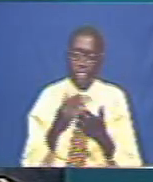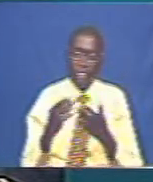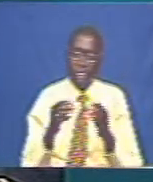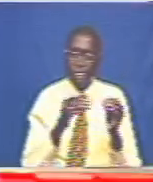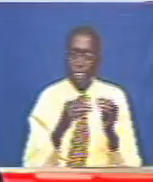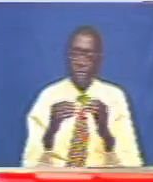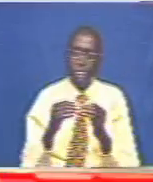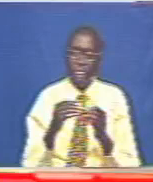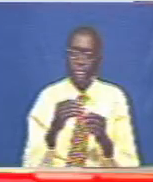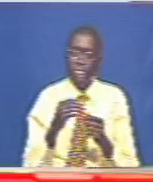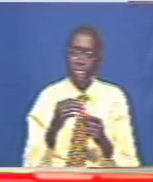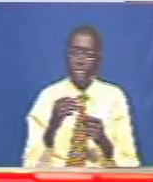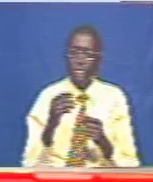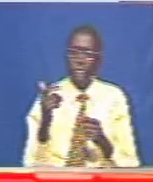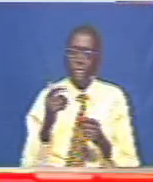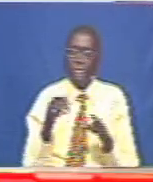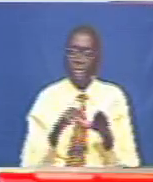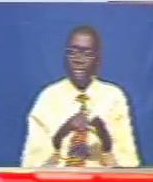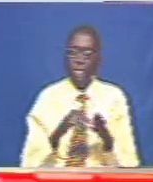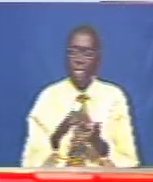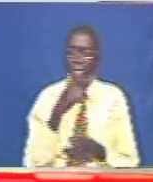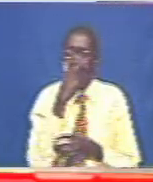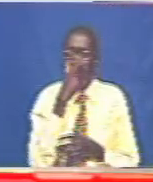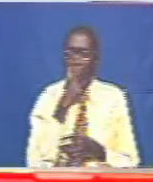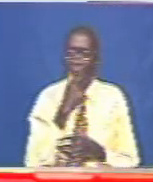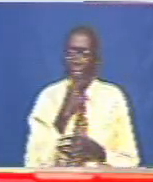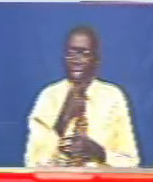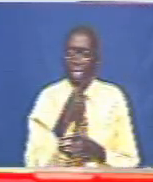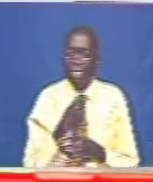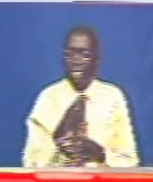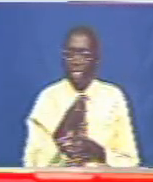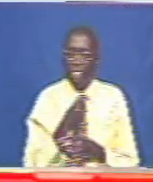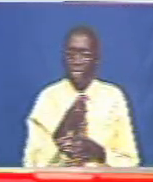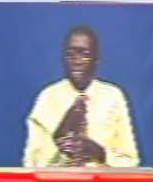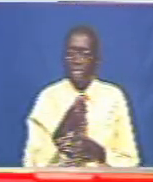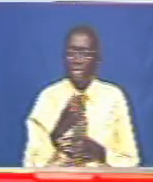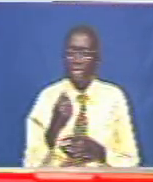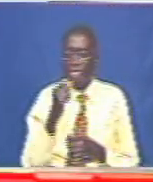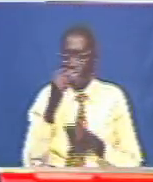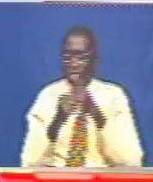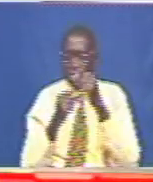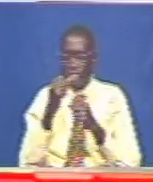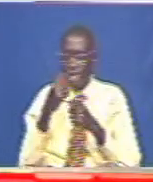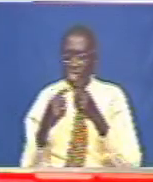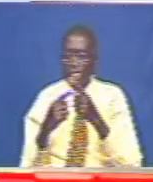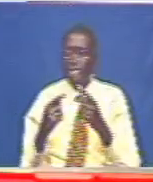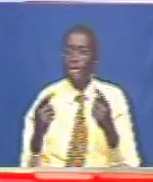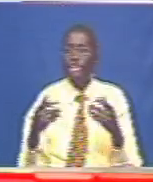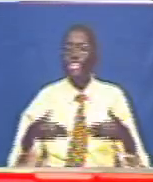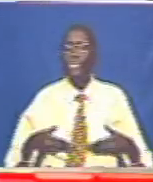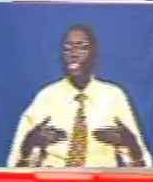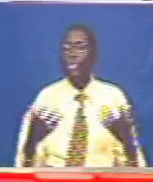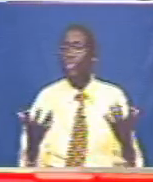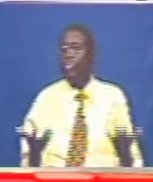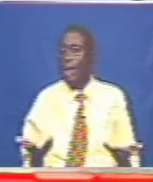aging. Most of the members in the movement in this country, is the age bracket is so high, it's above 55. Mm. Where are the youth? So these